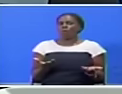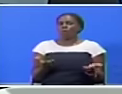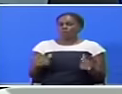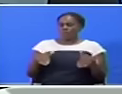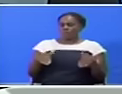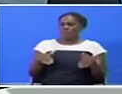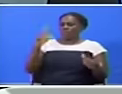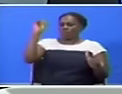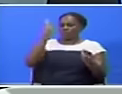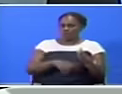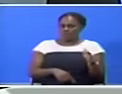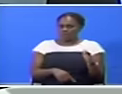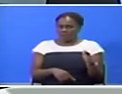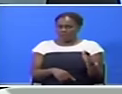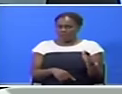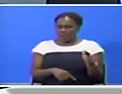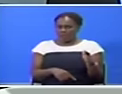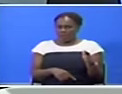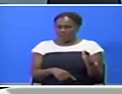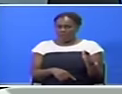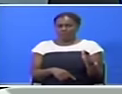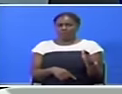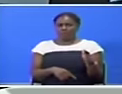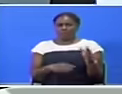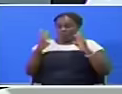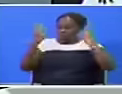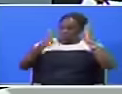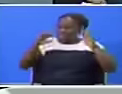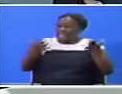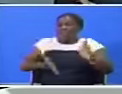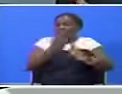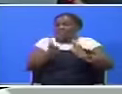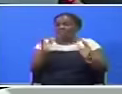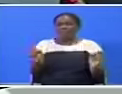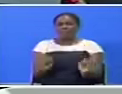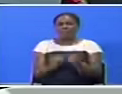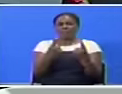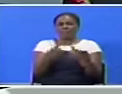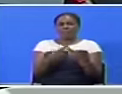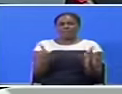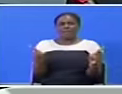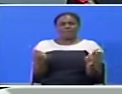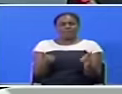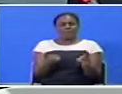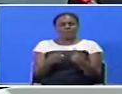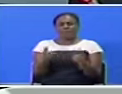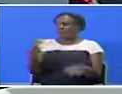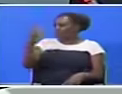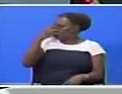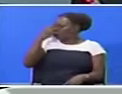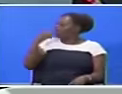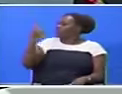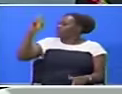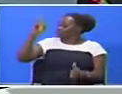for? What was this all about? Okay. Yes. So wondering how fast it could have happened. Yes. But in as far as the Deputy President's